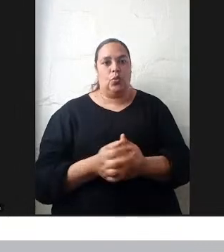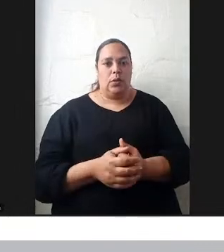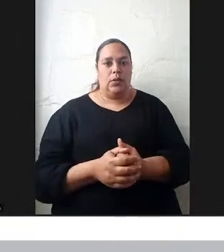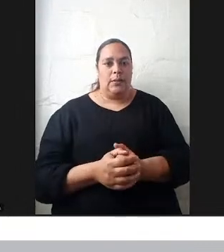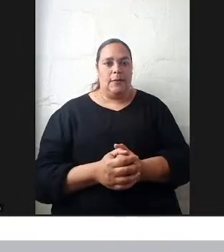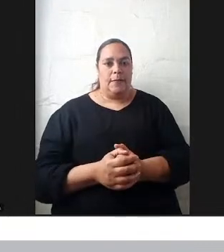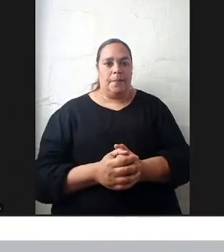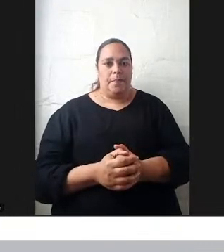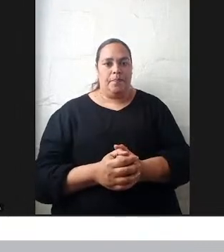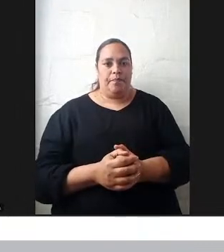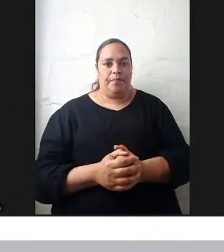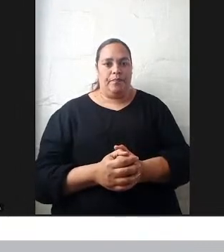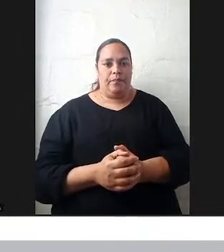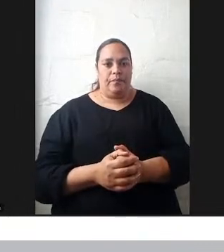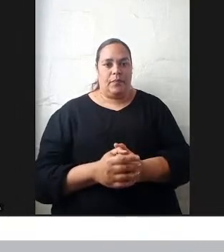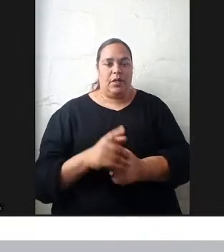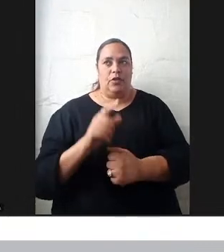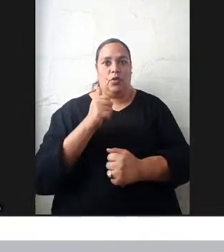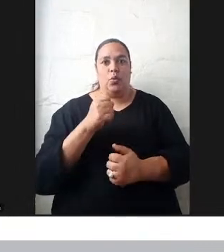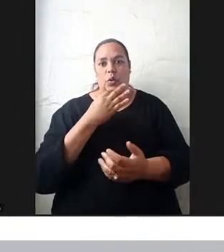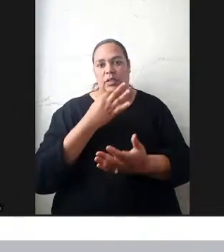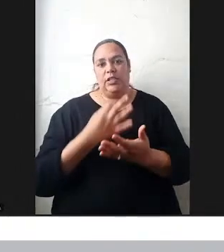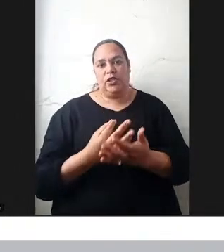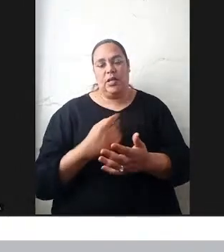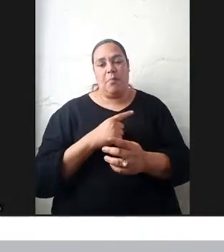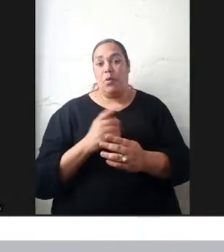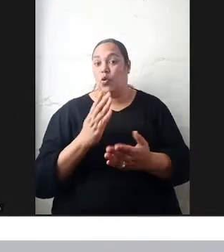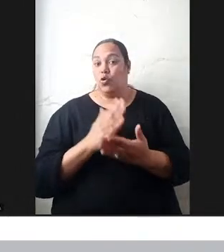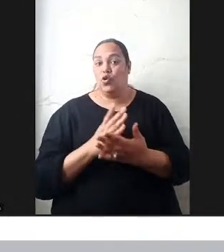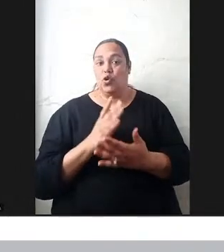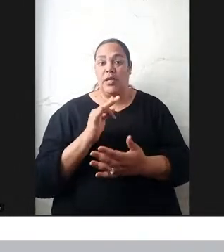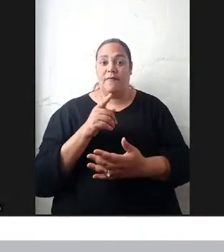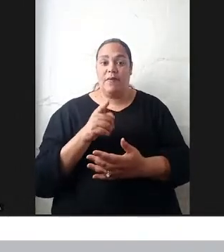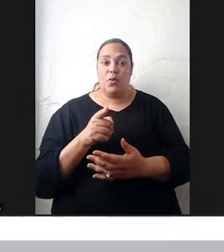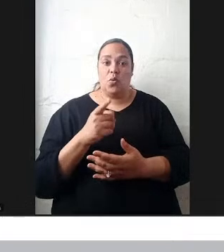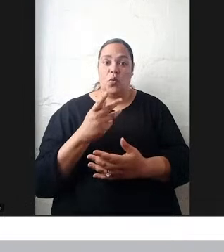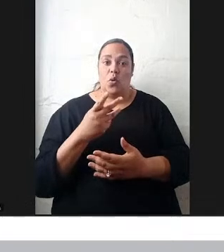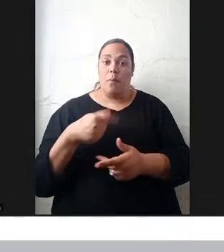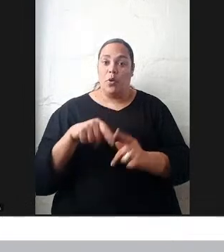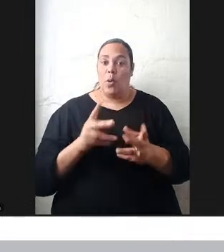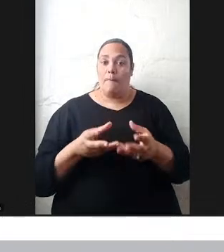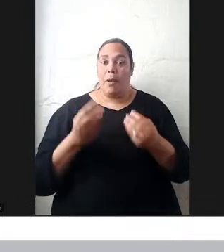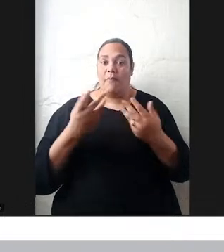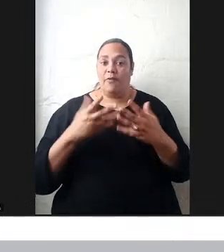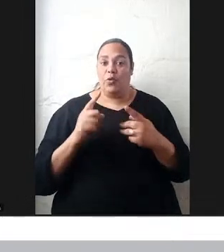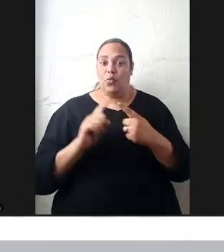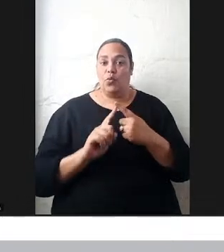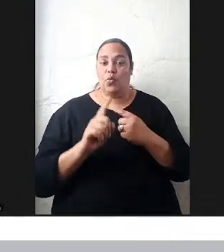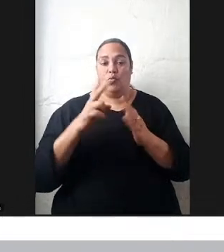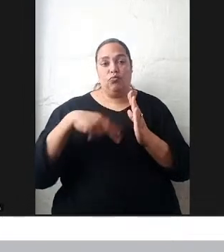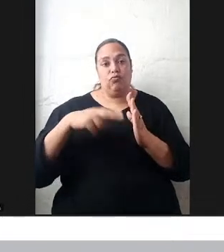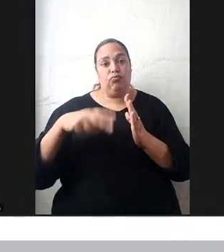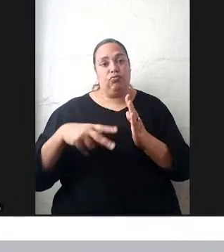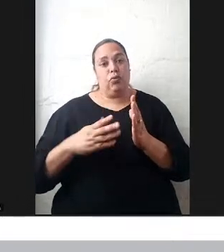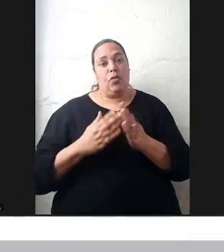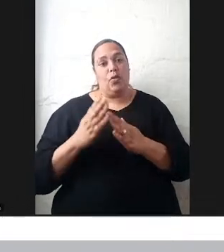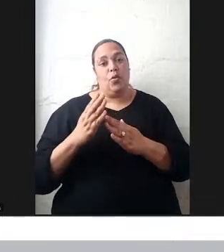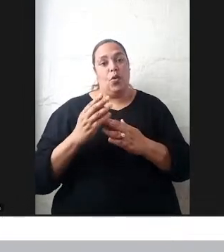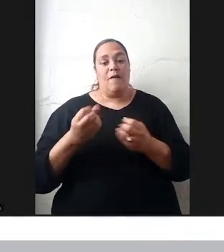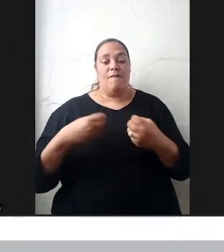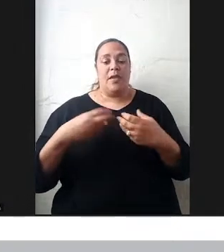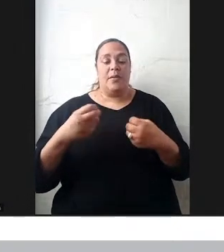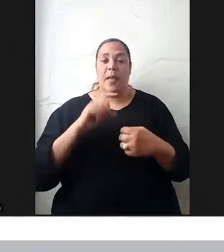Is a really good suggestion. And I don't know if you've had the opportunity to go through the feedback that we received